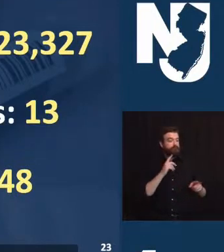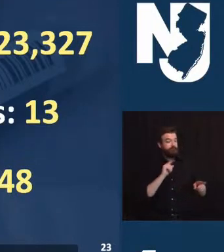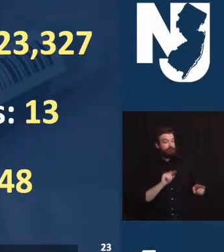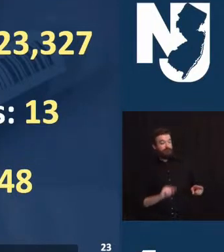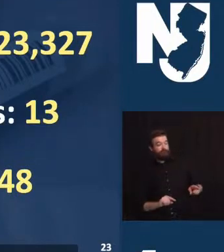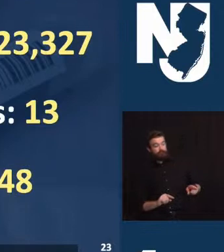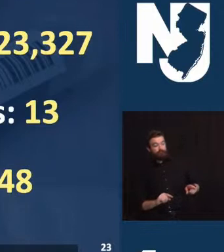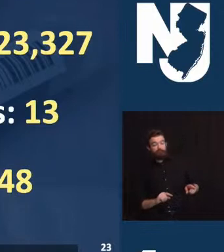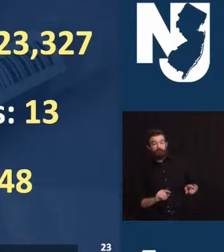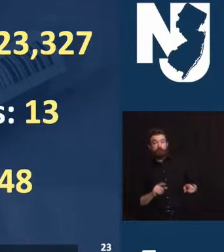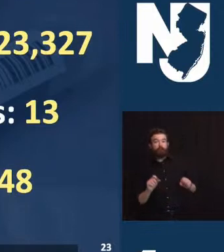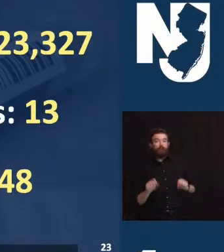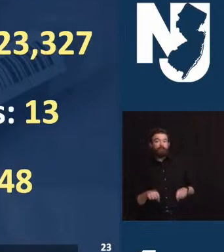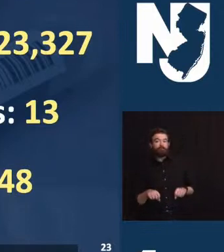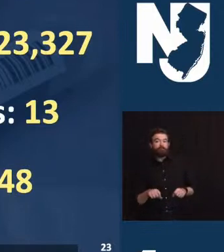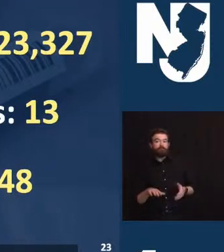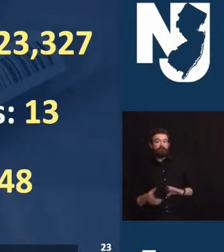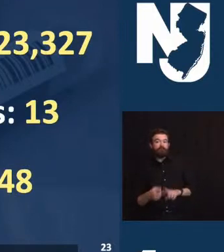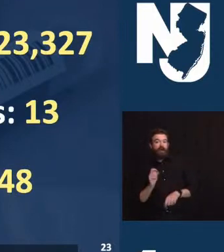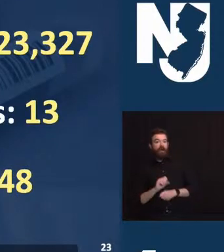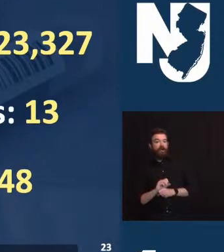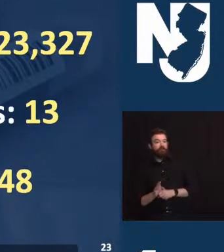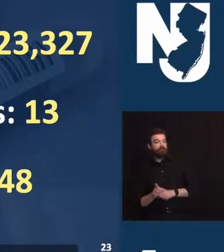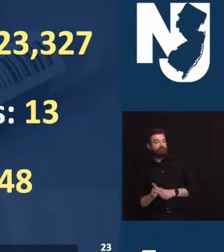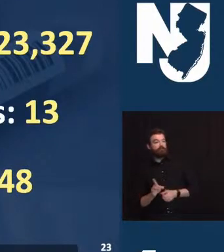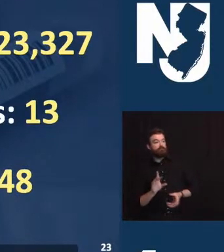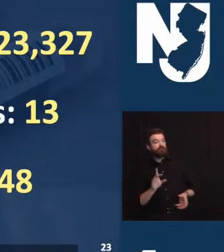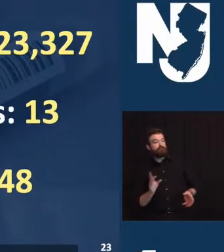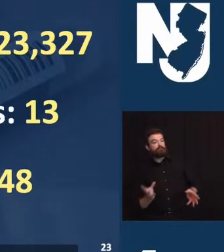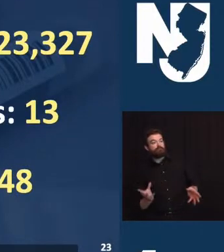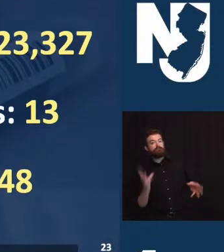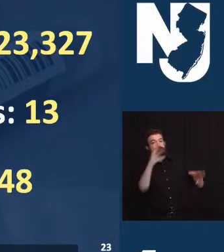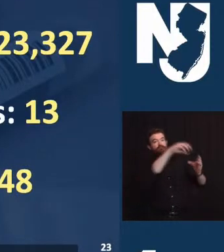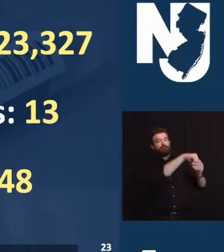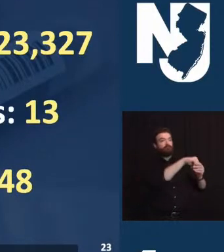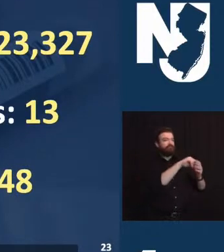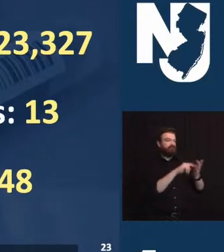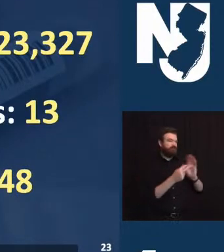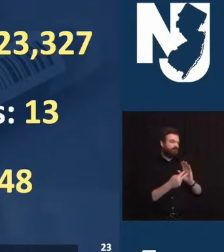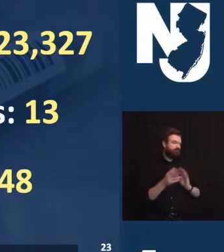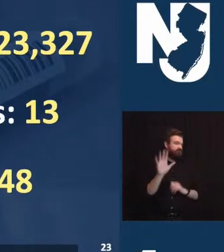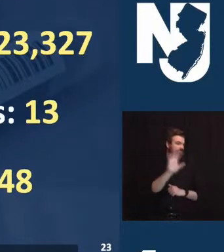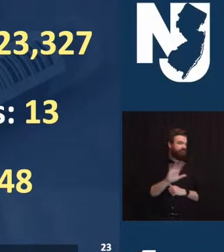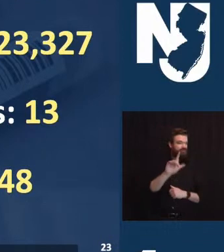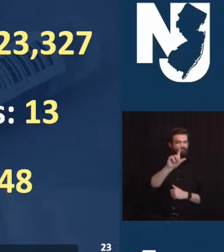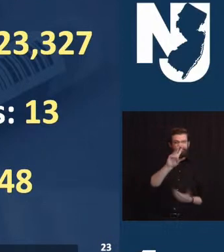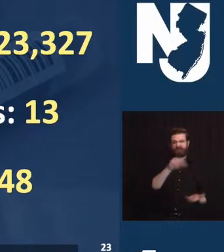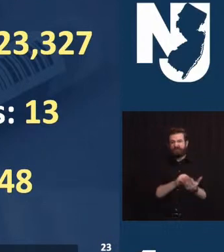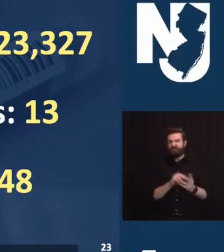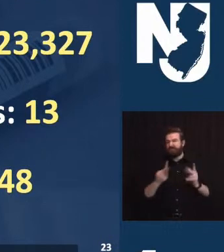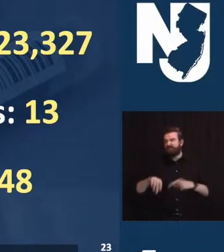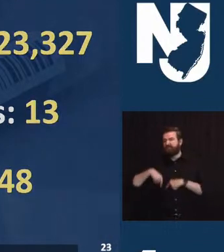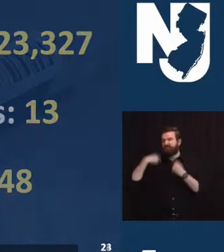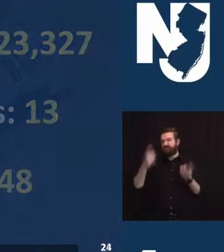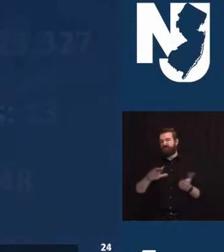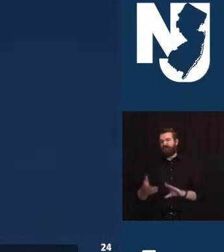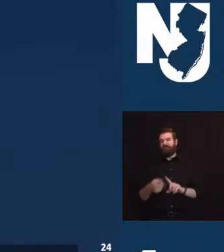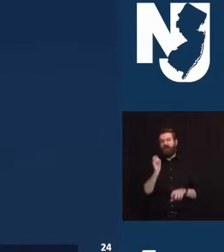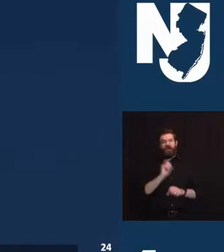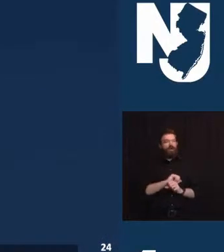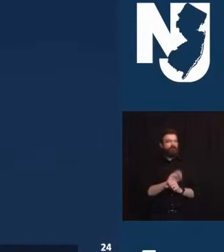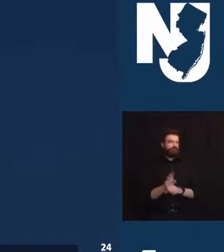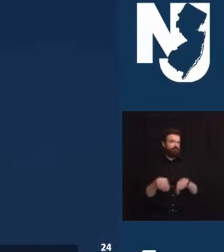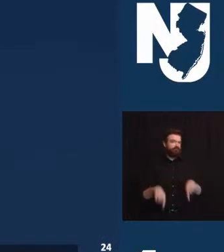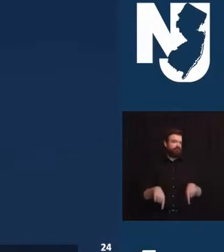take a few moments to recall 3 more members of our extraordinary family who we have lost. We begin with this